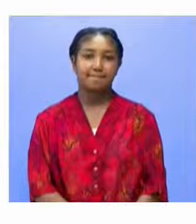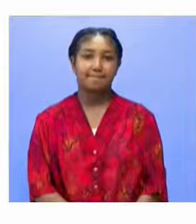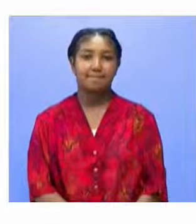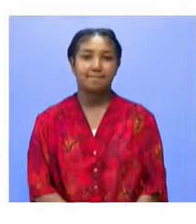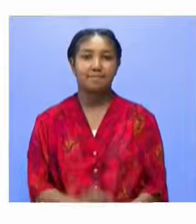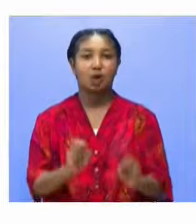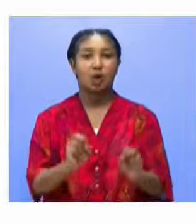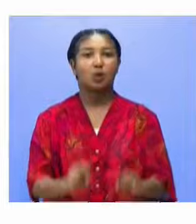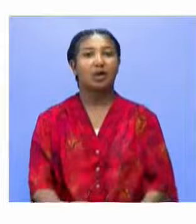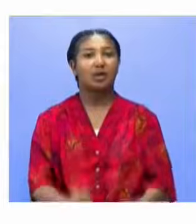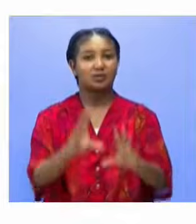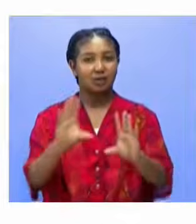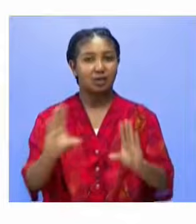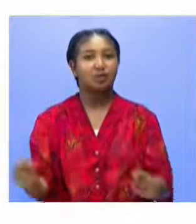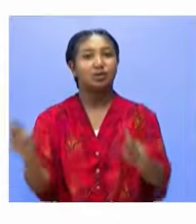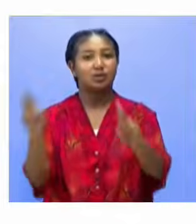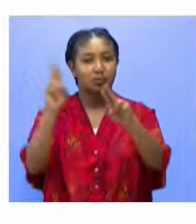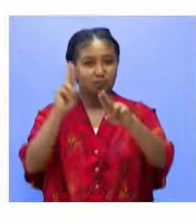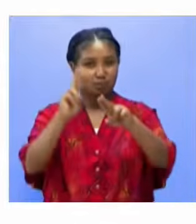Okay, student. Put